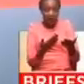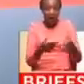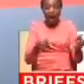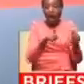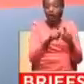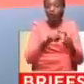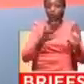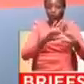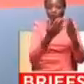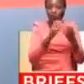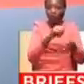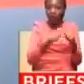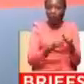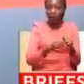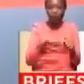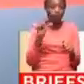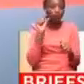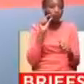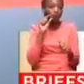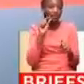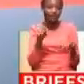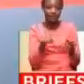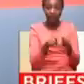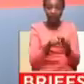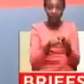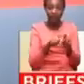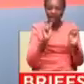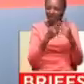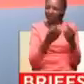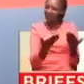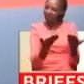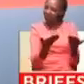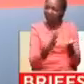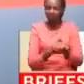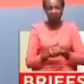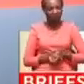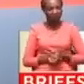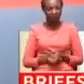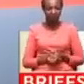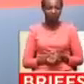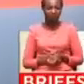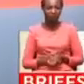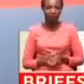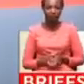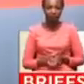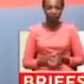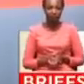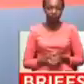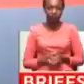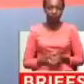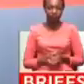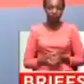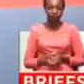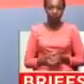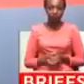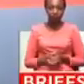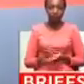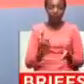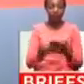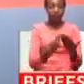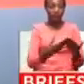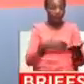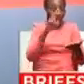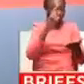Moses, which is a book of witchcraft, enchantments and witchcraft curses, things that you repeat and